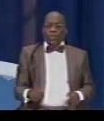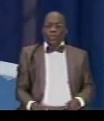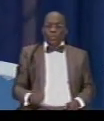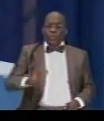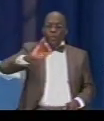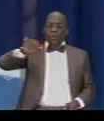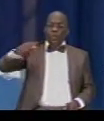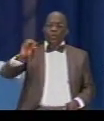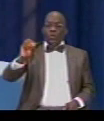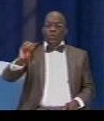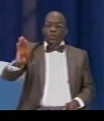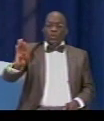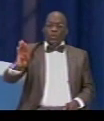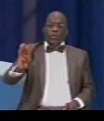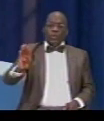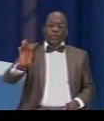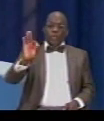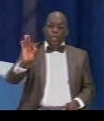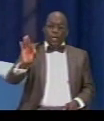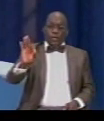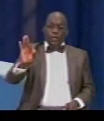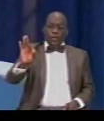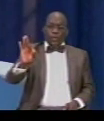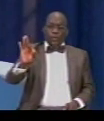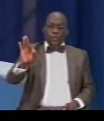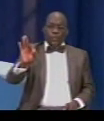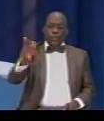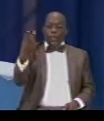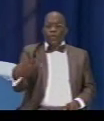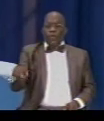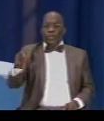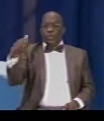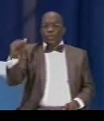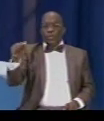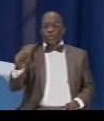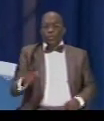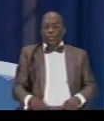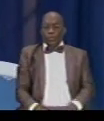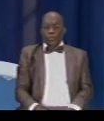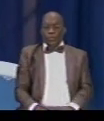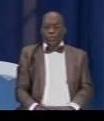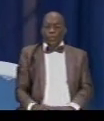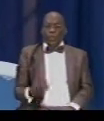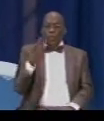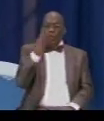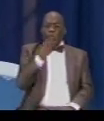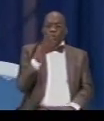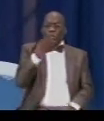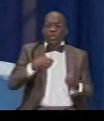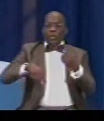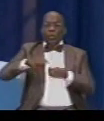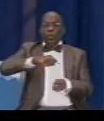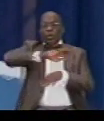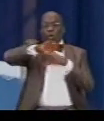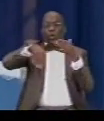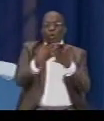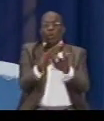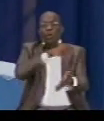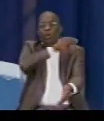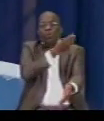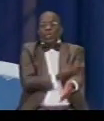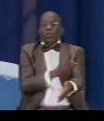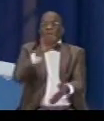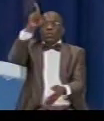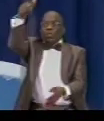Job 9 at verse 10, talking about the Almighty God, which